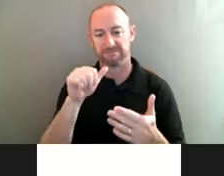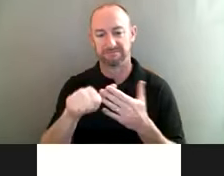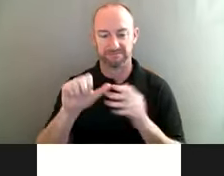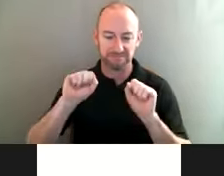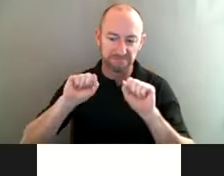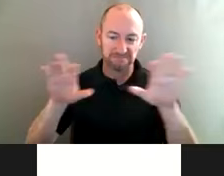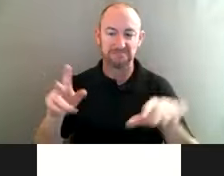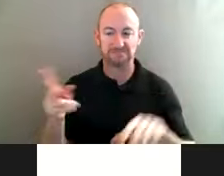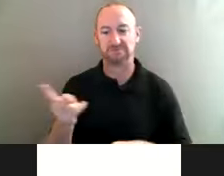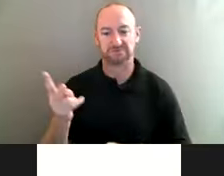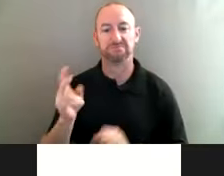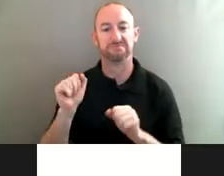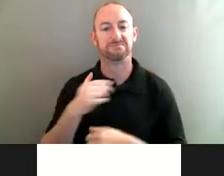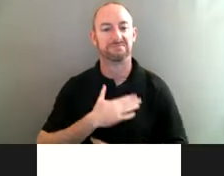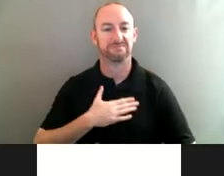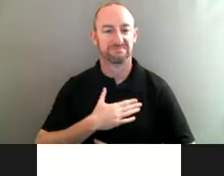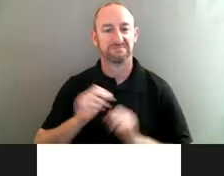them to you so you can enjoy them